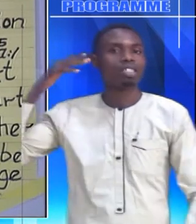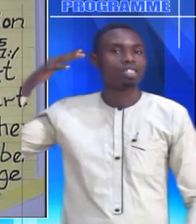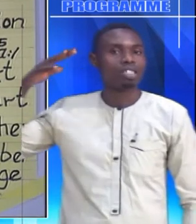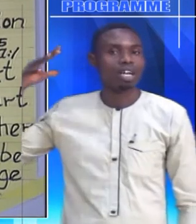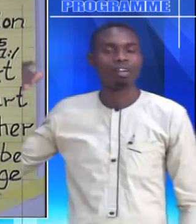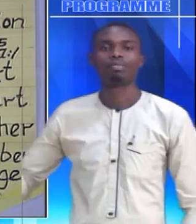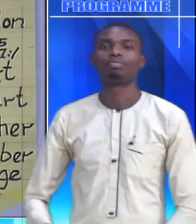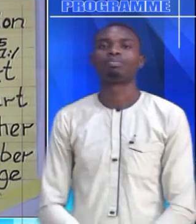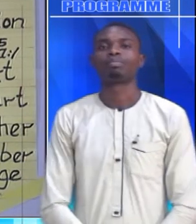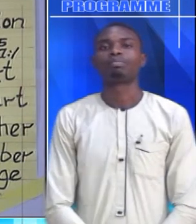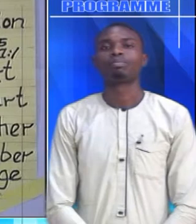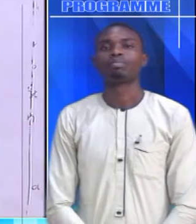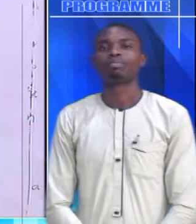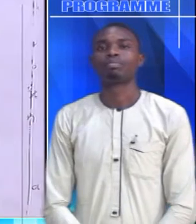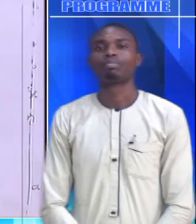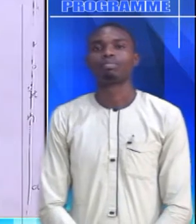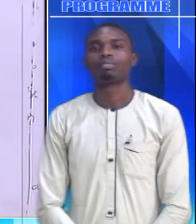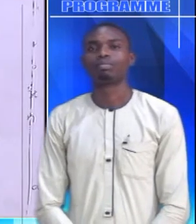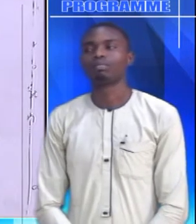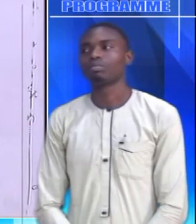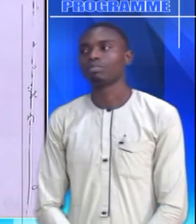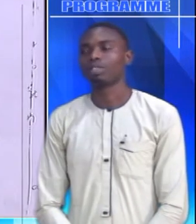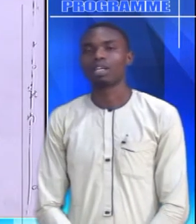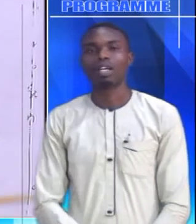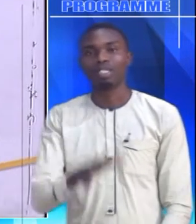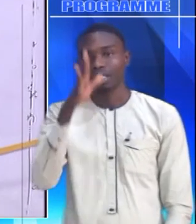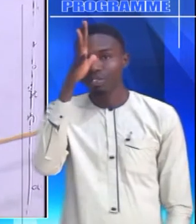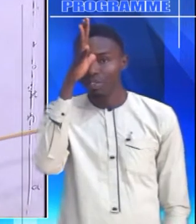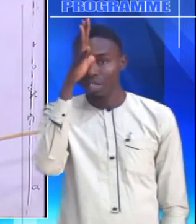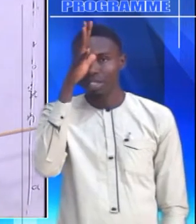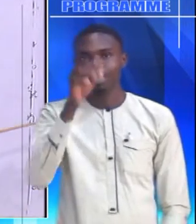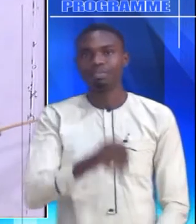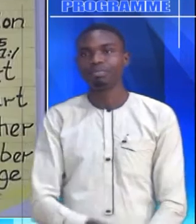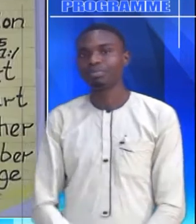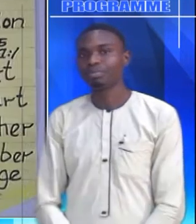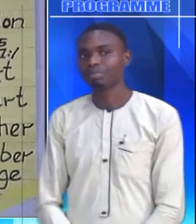it. It's father, not father, but what? Father. You can see